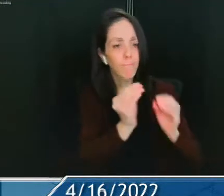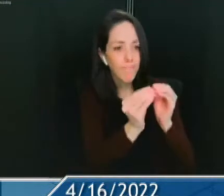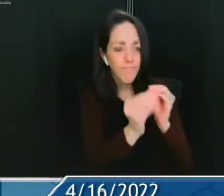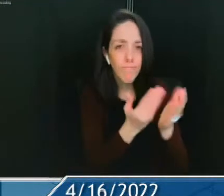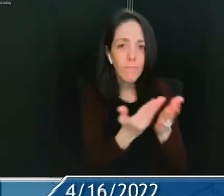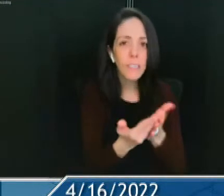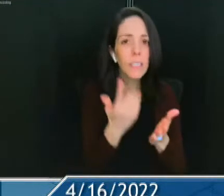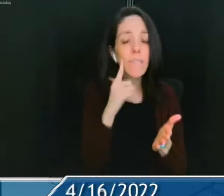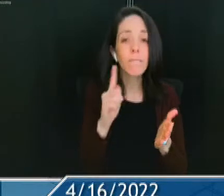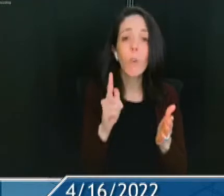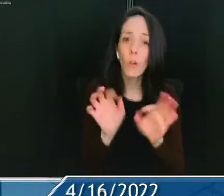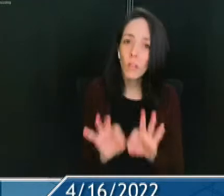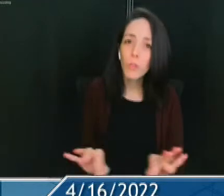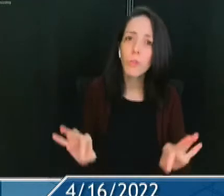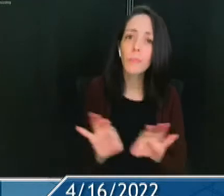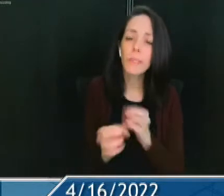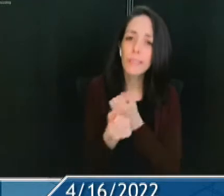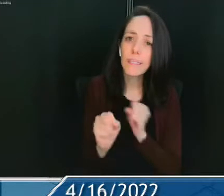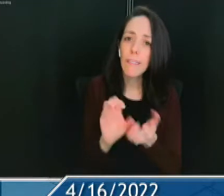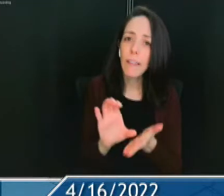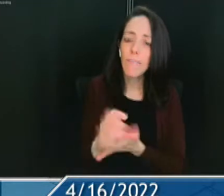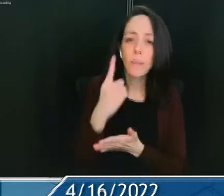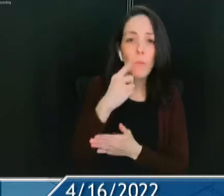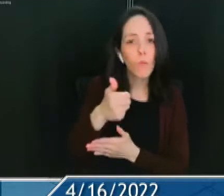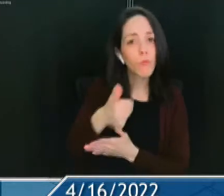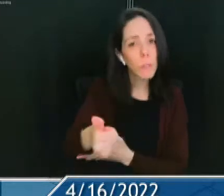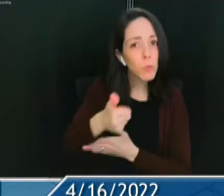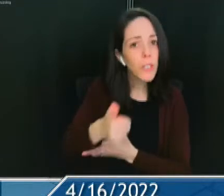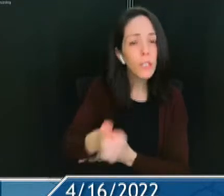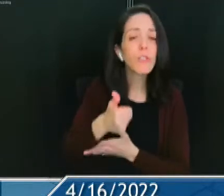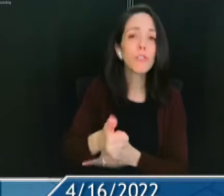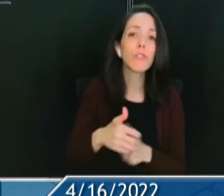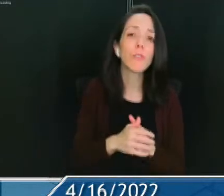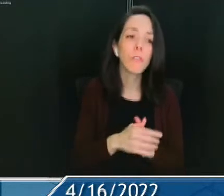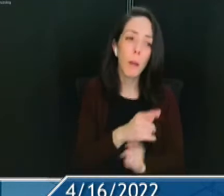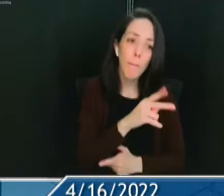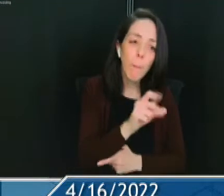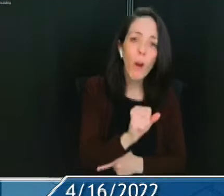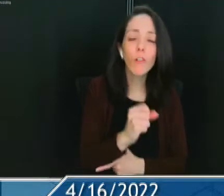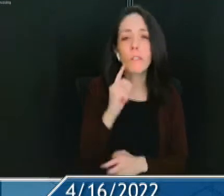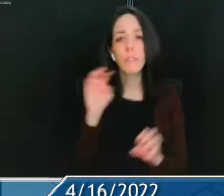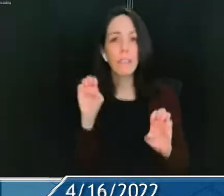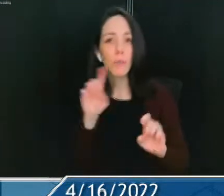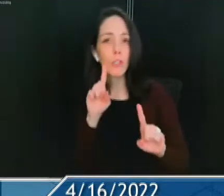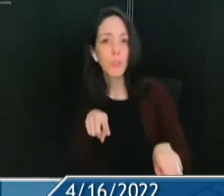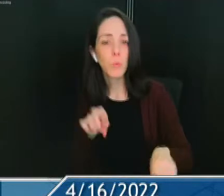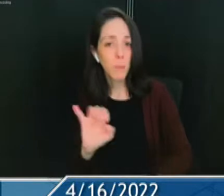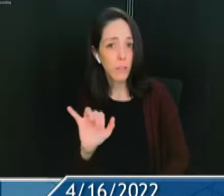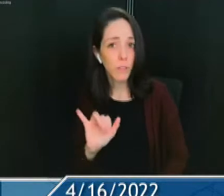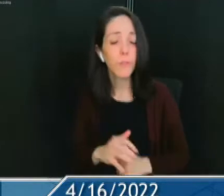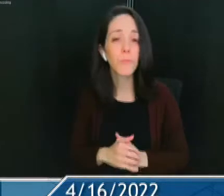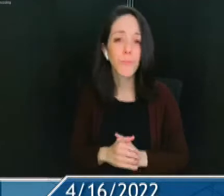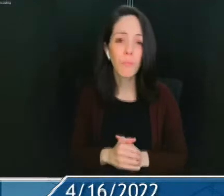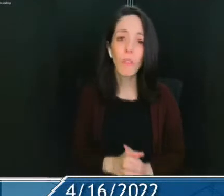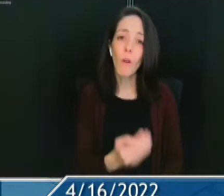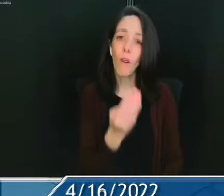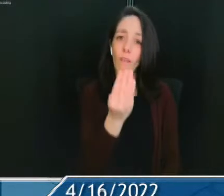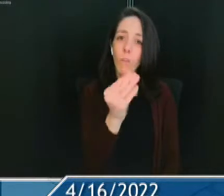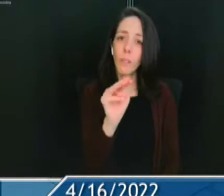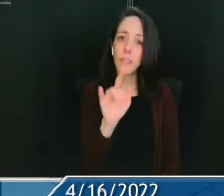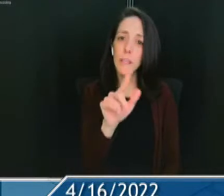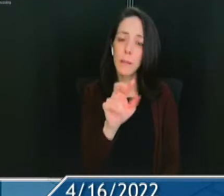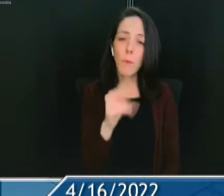safety investments in our transportation system for parks and for emergency response. So 14 million will be available